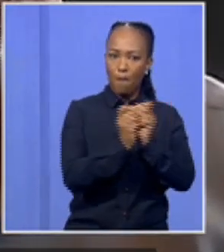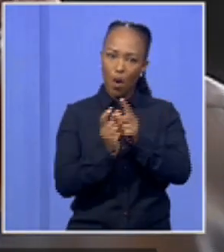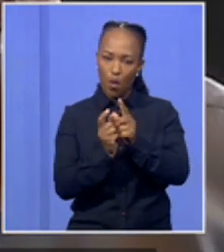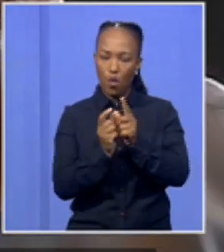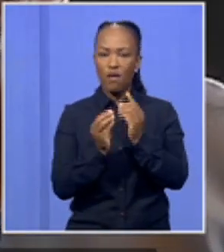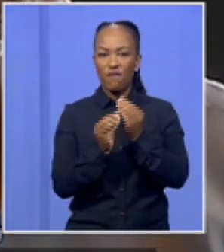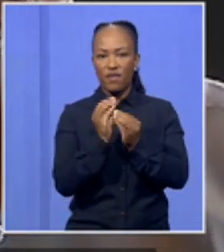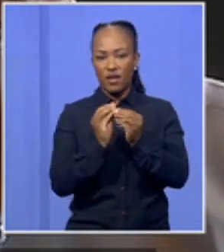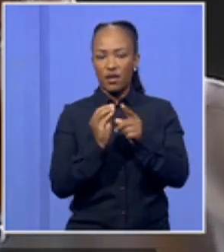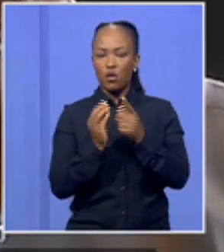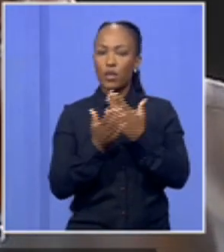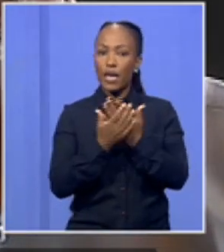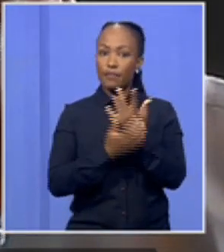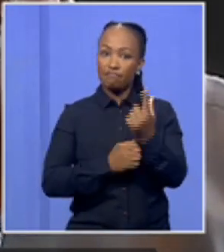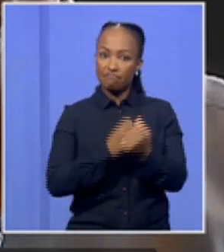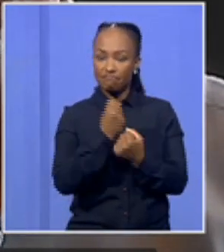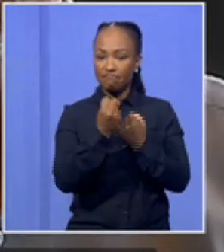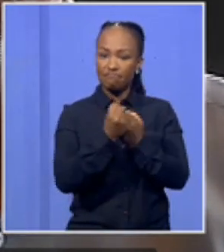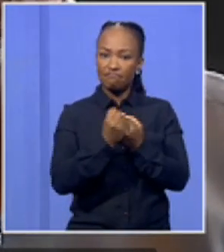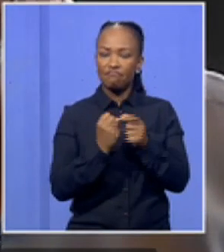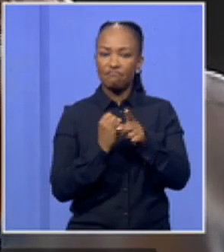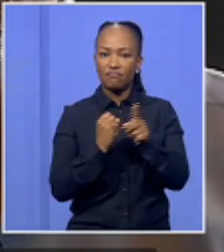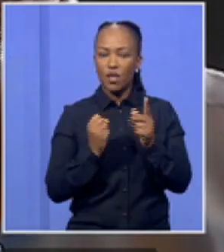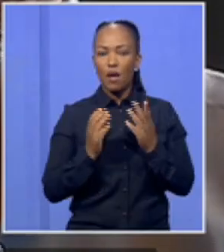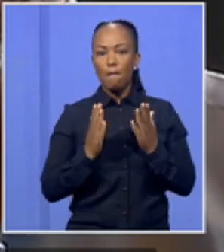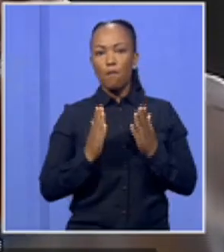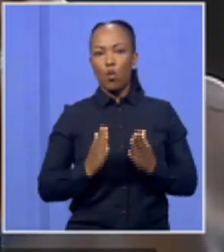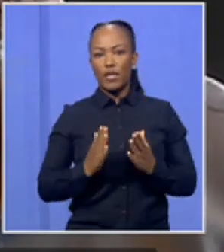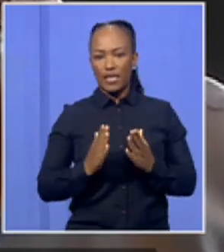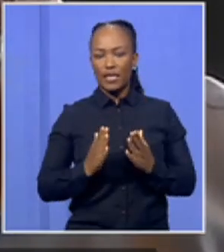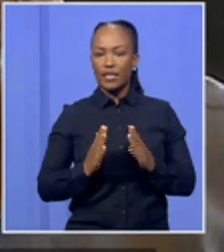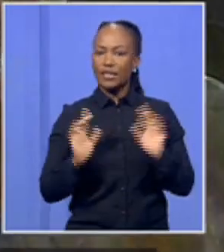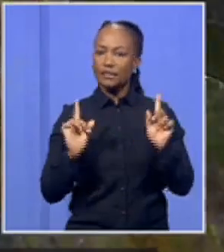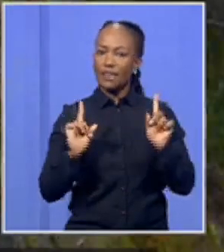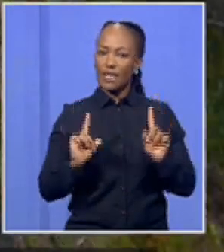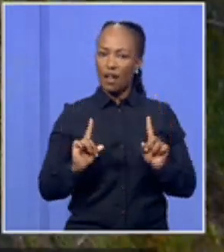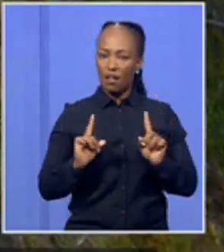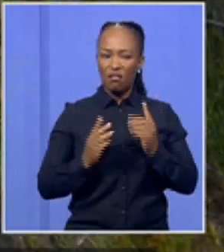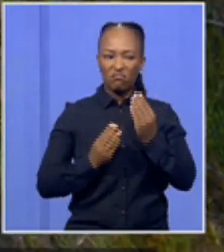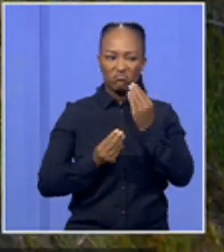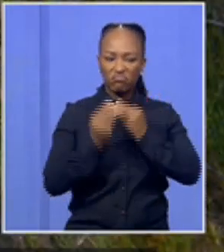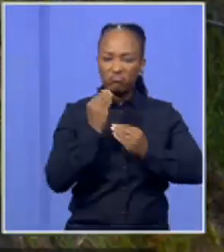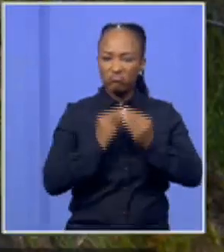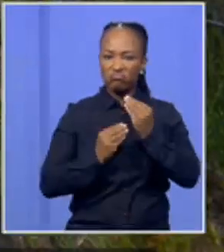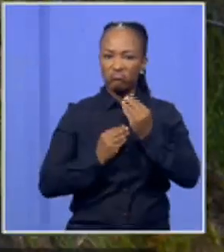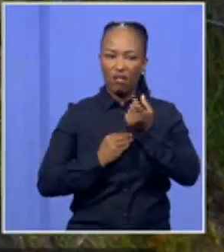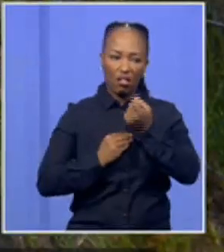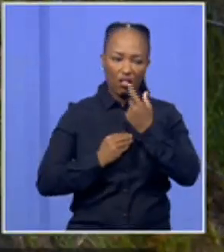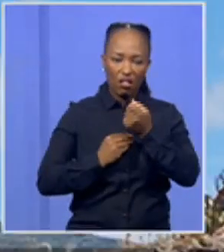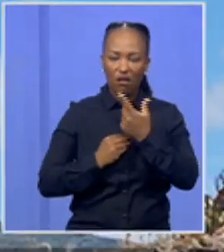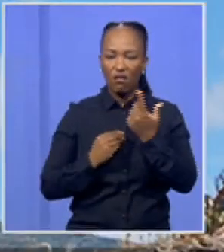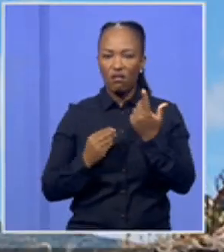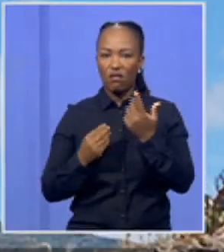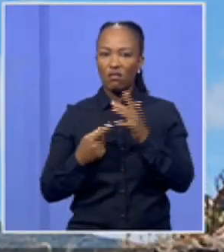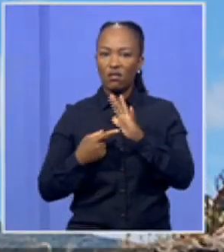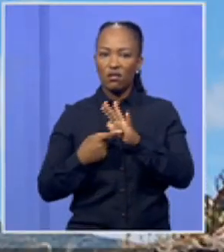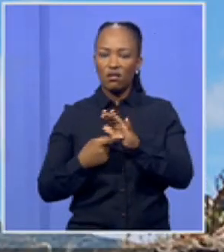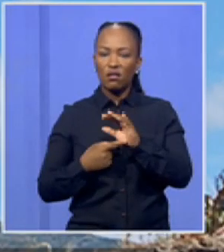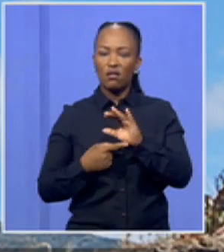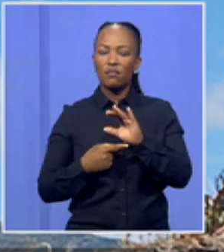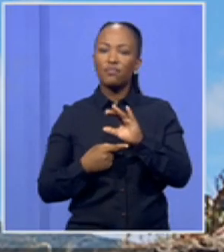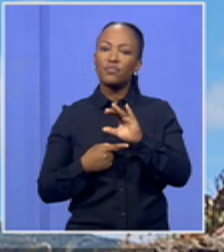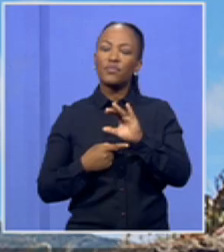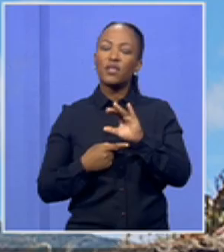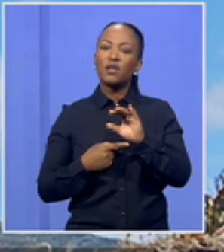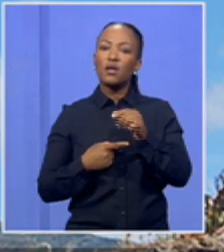by providing your body with special nutrients in supplements like glucosamine or collagen, but